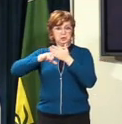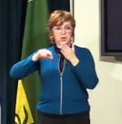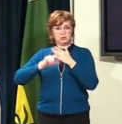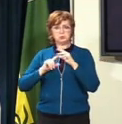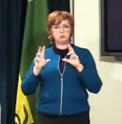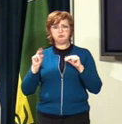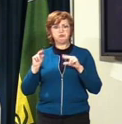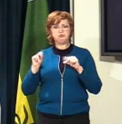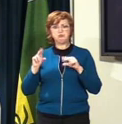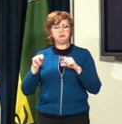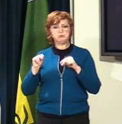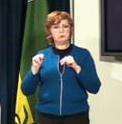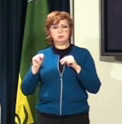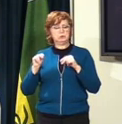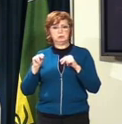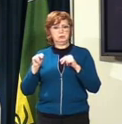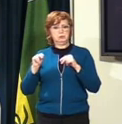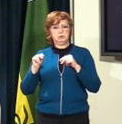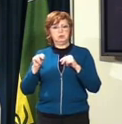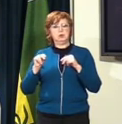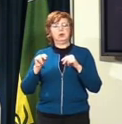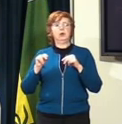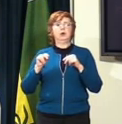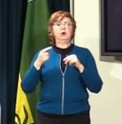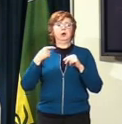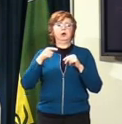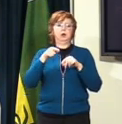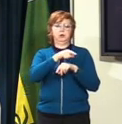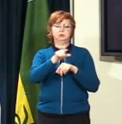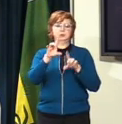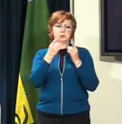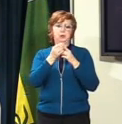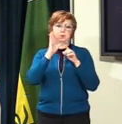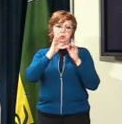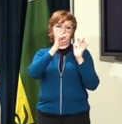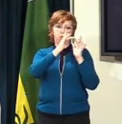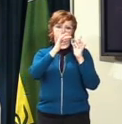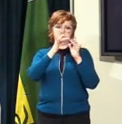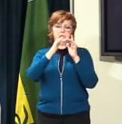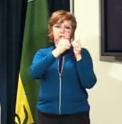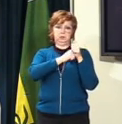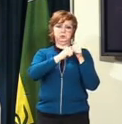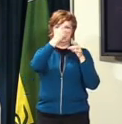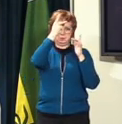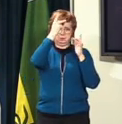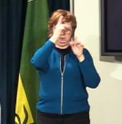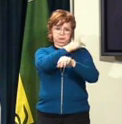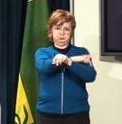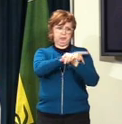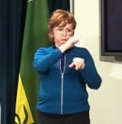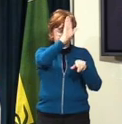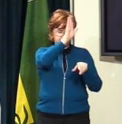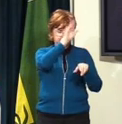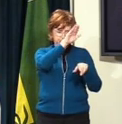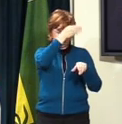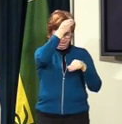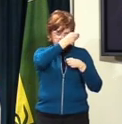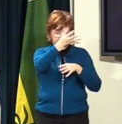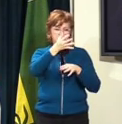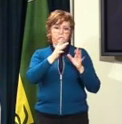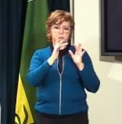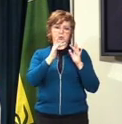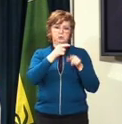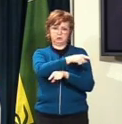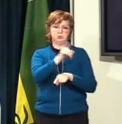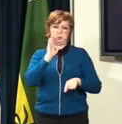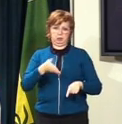patients will be contacted in the weeks out, particularly over the next couple of weeks, to reschedule because their procedures may be postponed. But